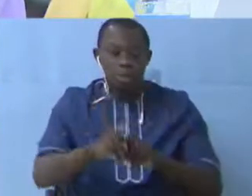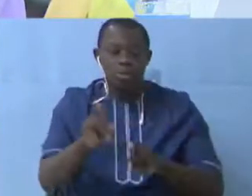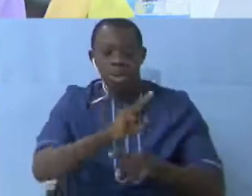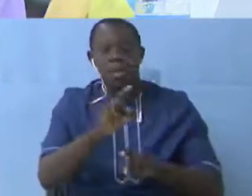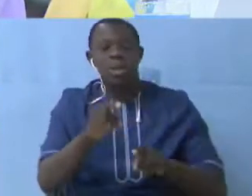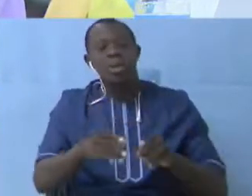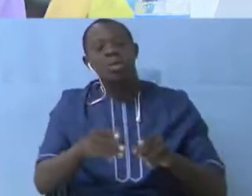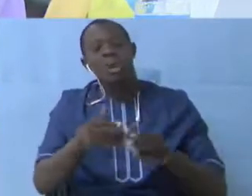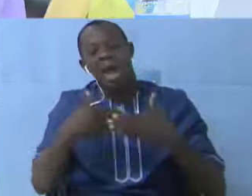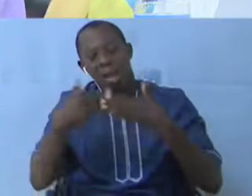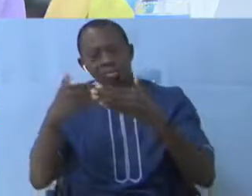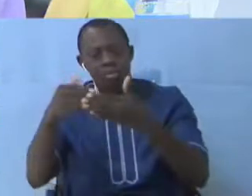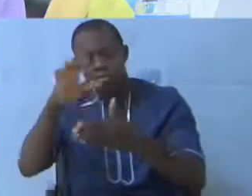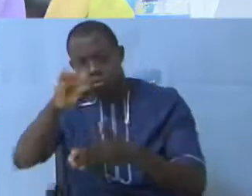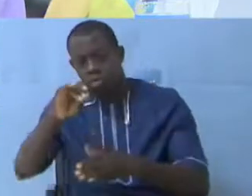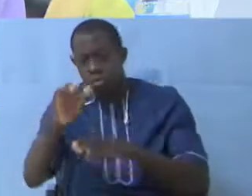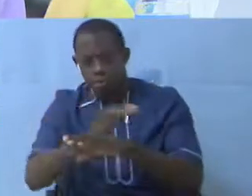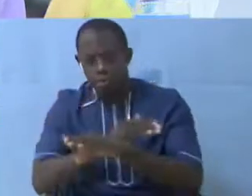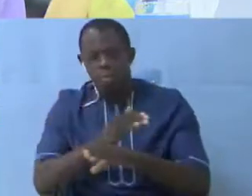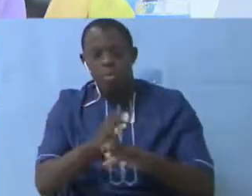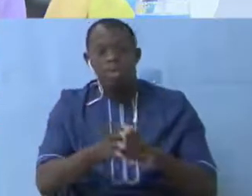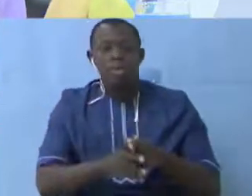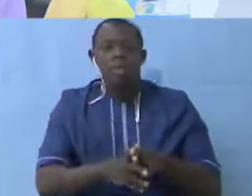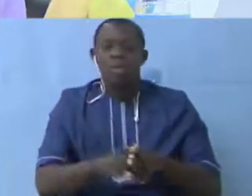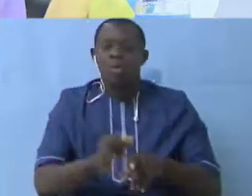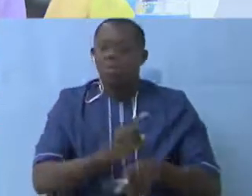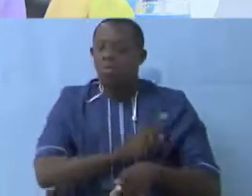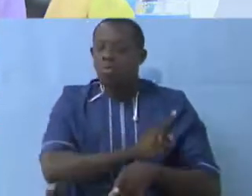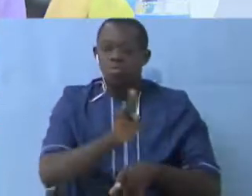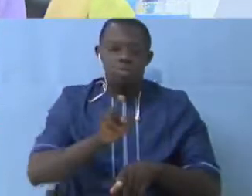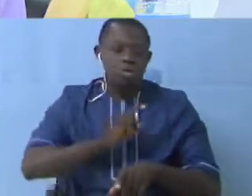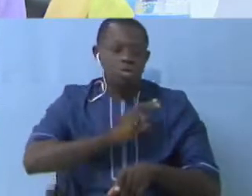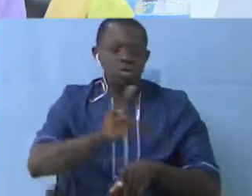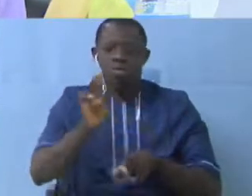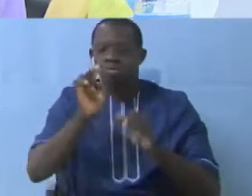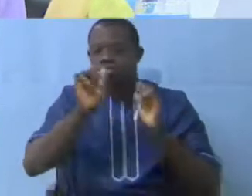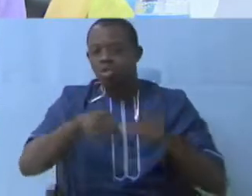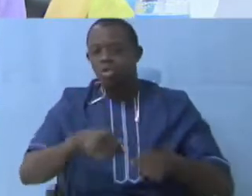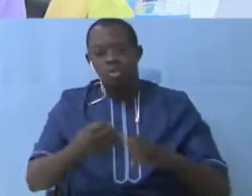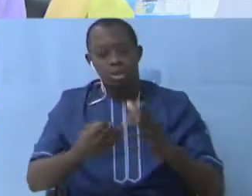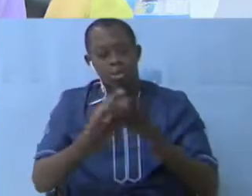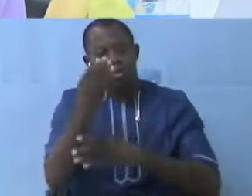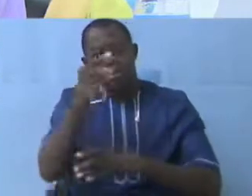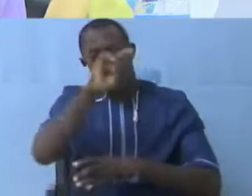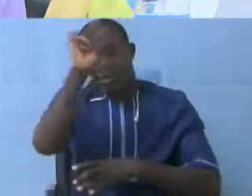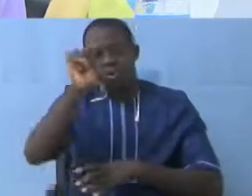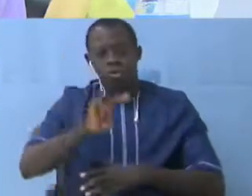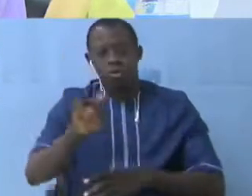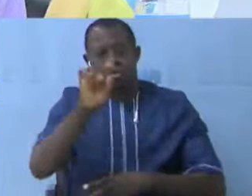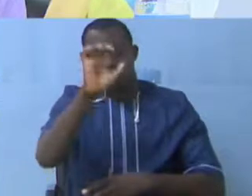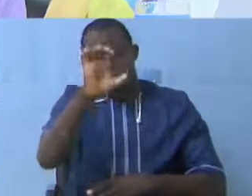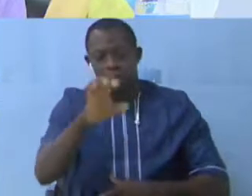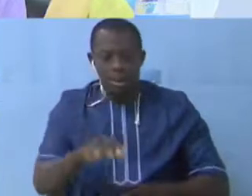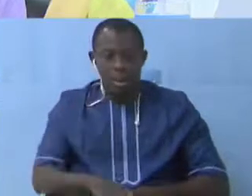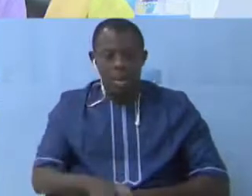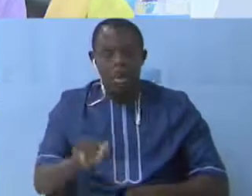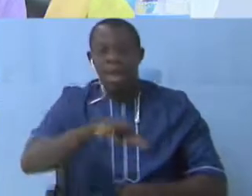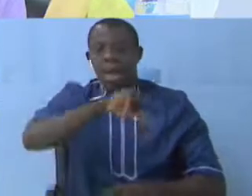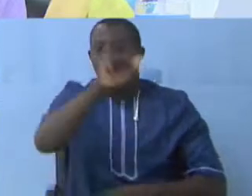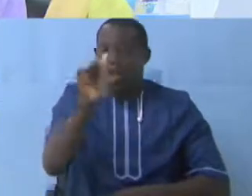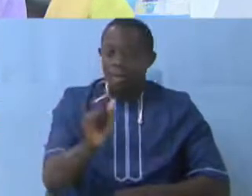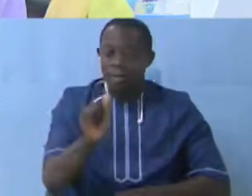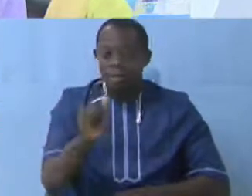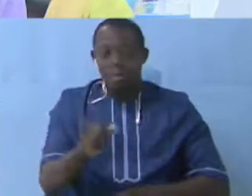Ak yenn yi nga xam ne nii def nañ ko. We will not grow as a nation. Duñ mën a dem mukk di jëm kanam ni réew. And the chances